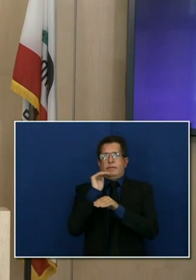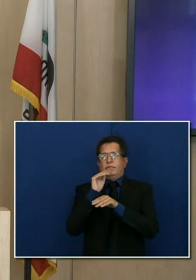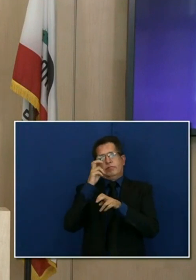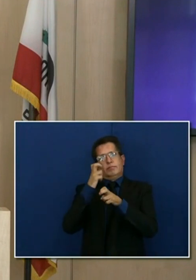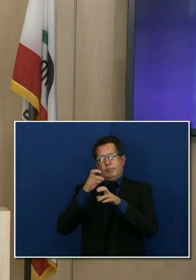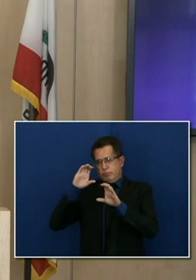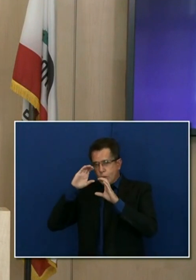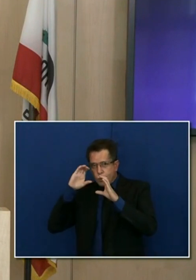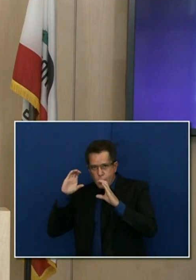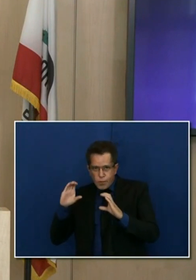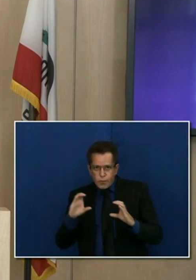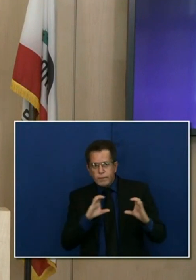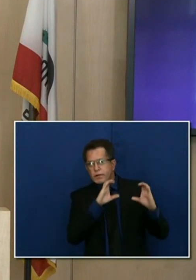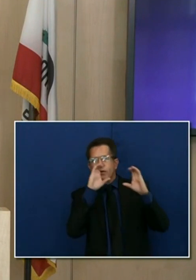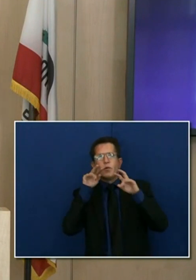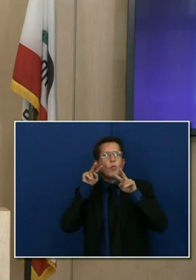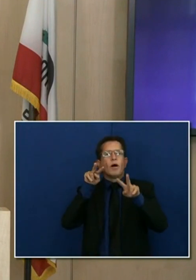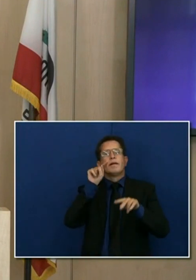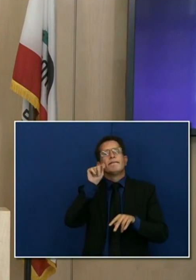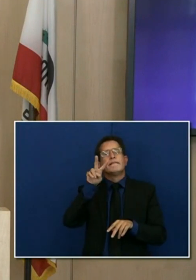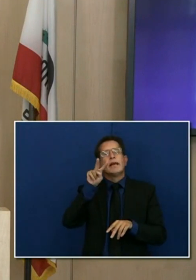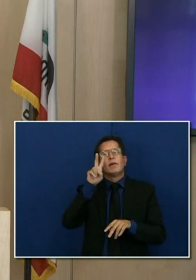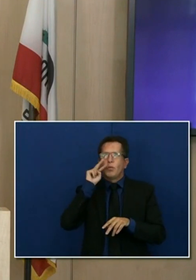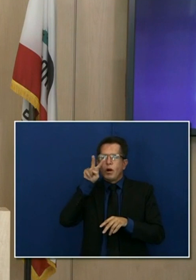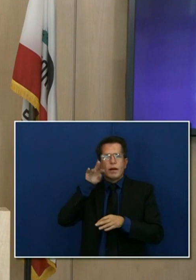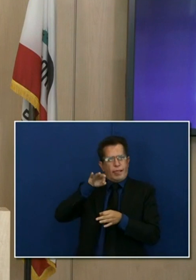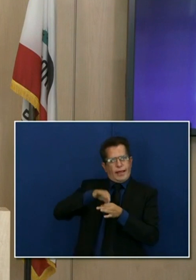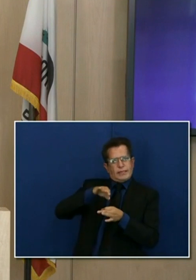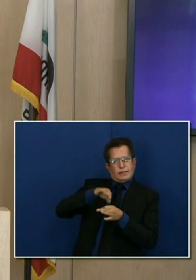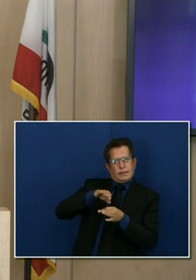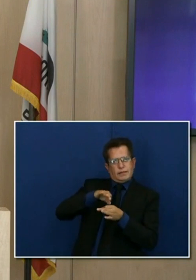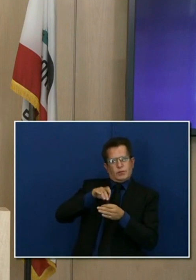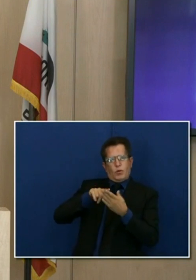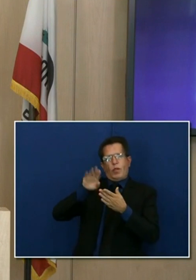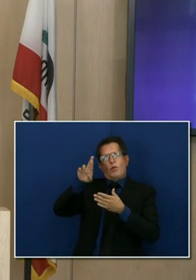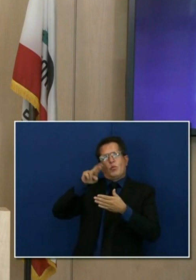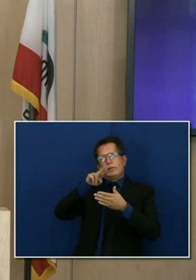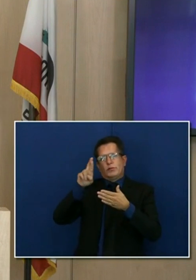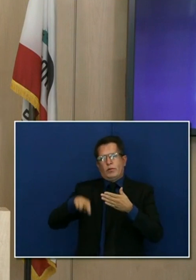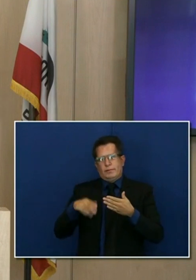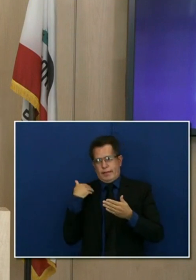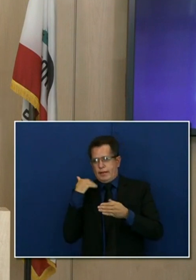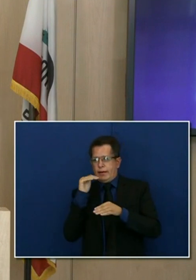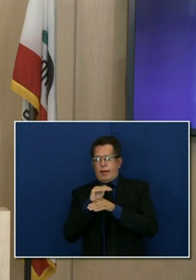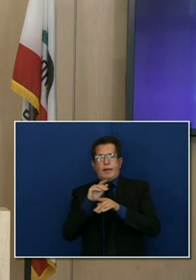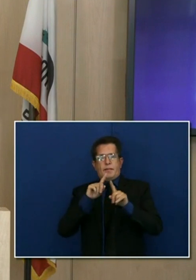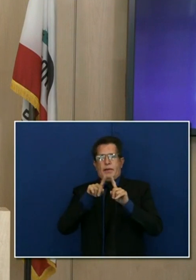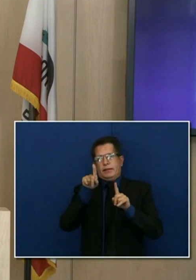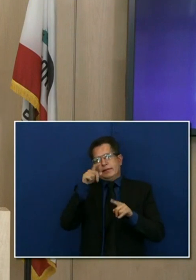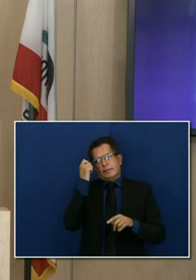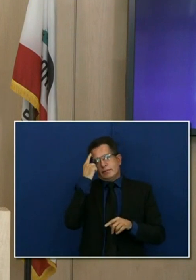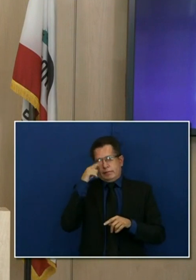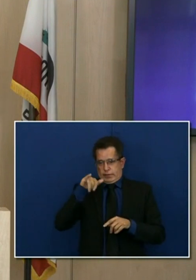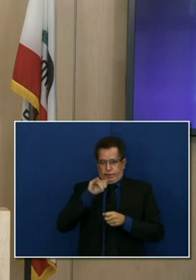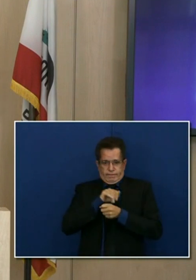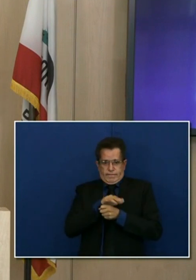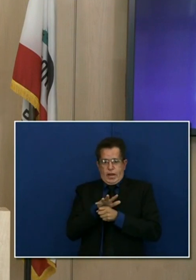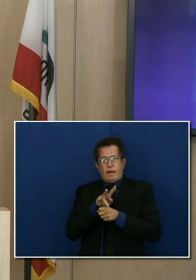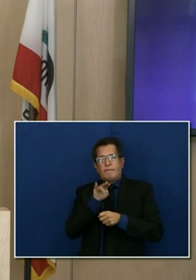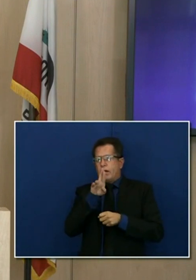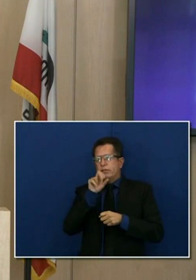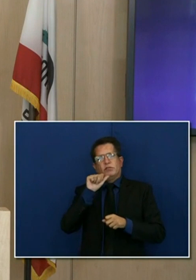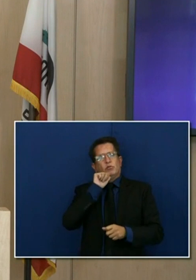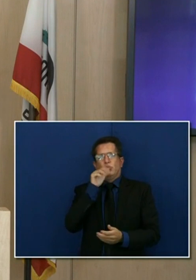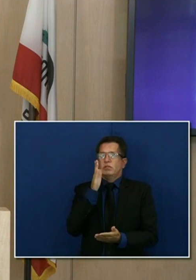night watching TV and the election results. But unfortunately, coronavirus doesn't take a break,